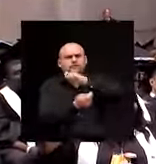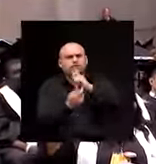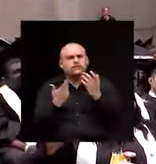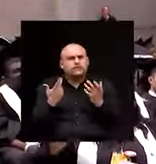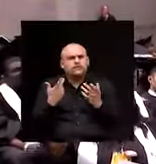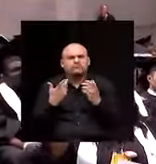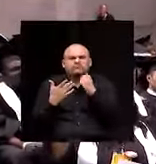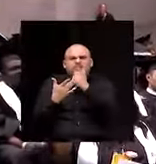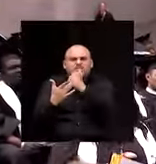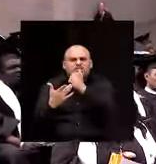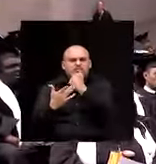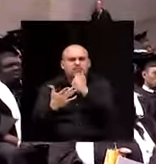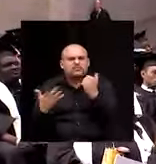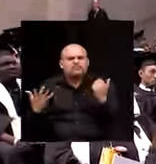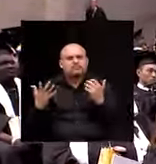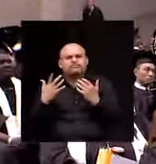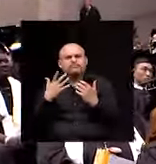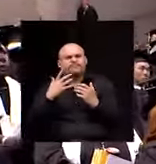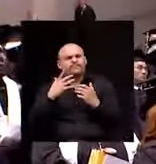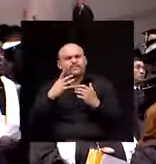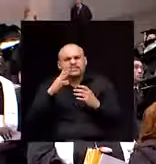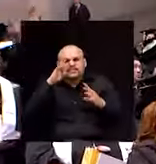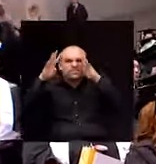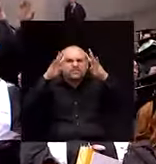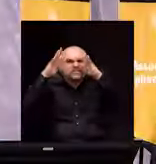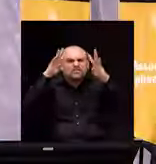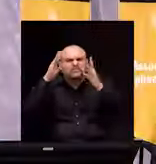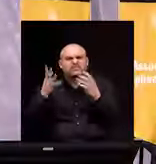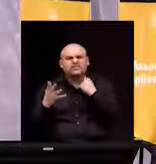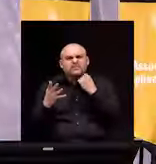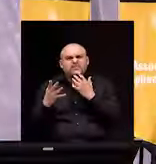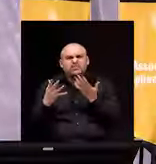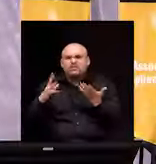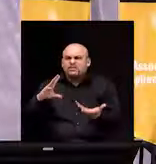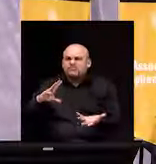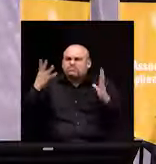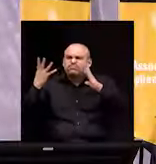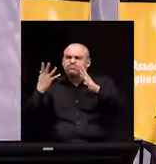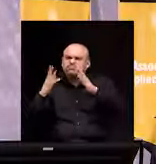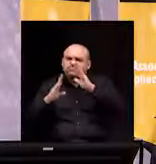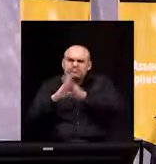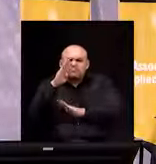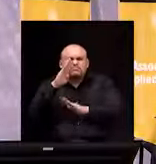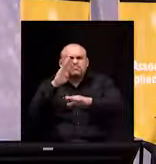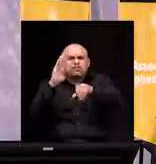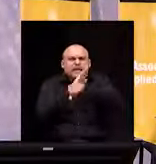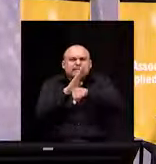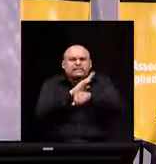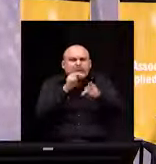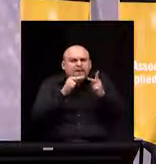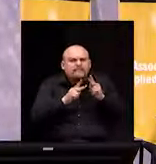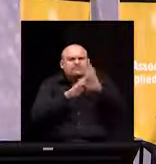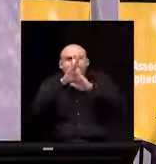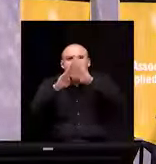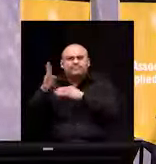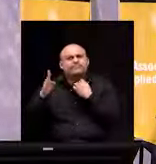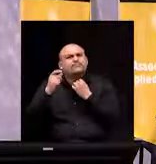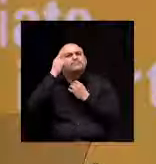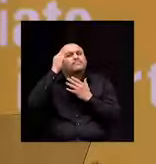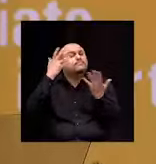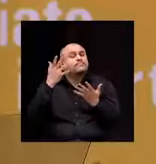In technology, innovation, disruptions in the marketplace. How about